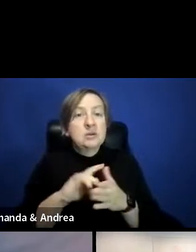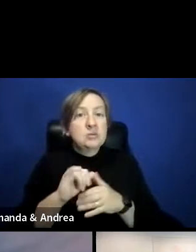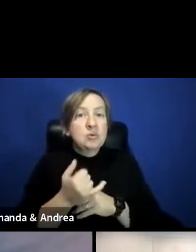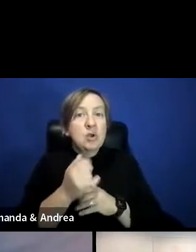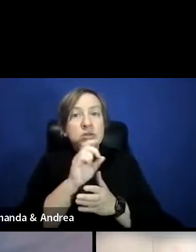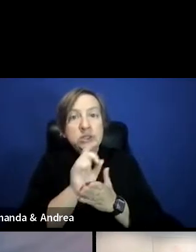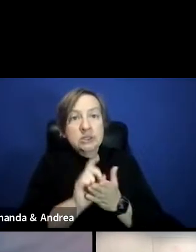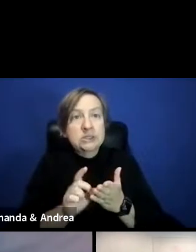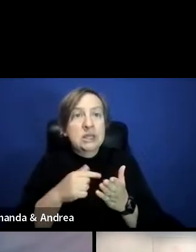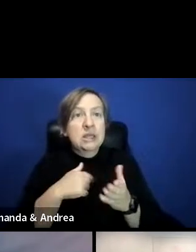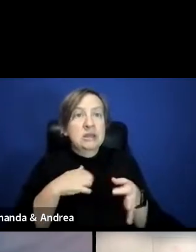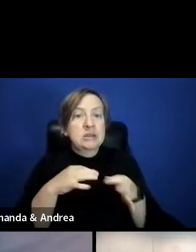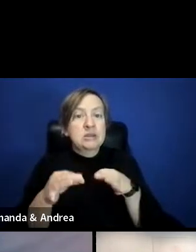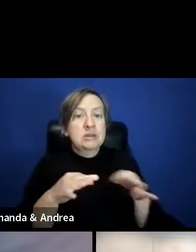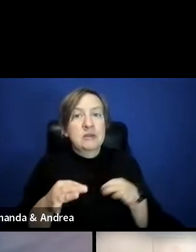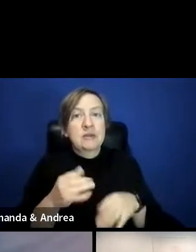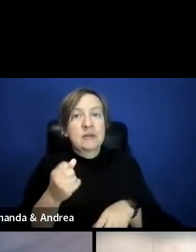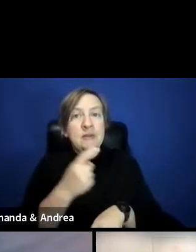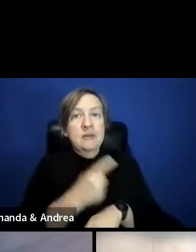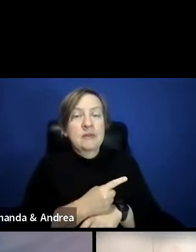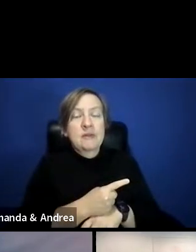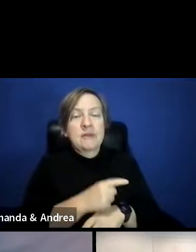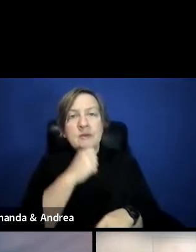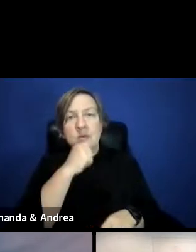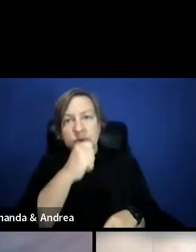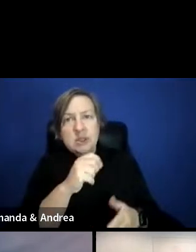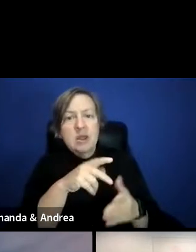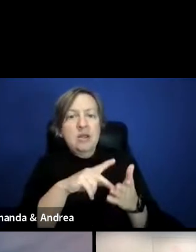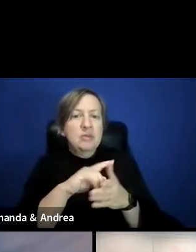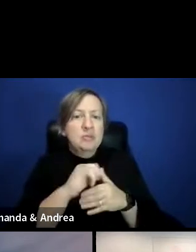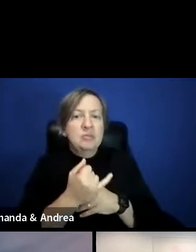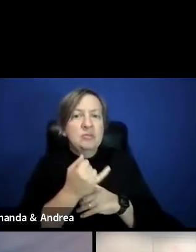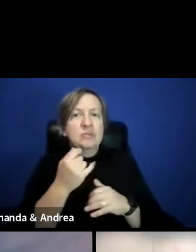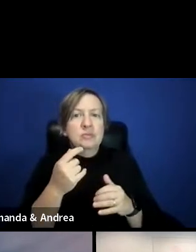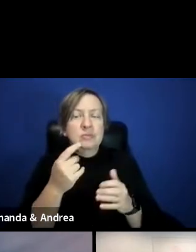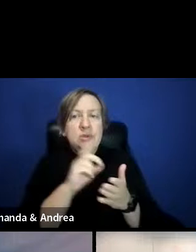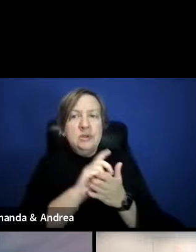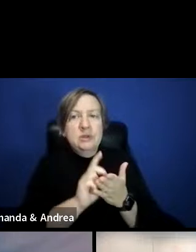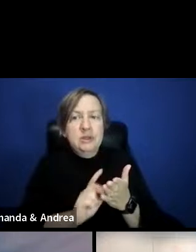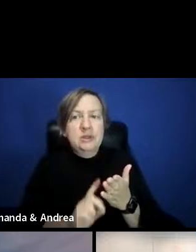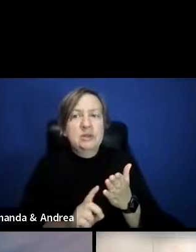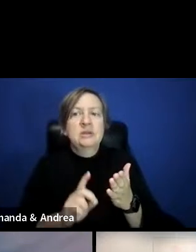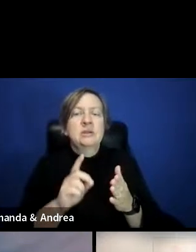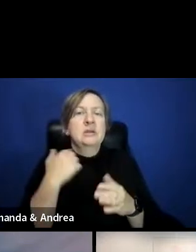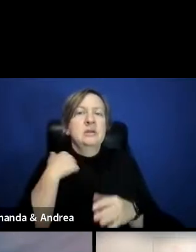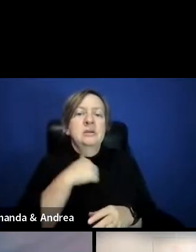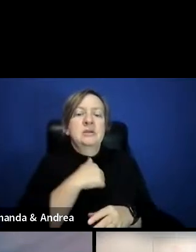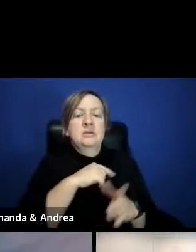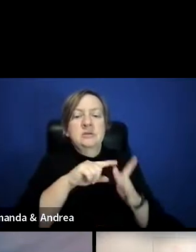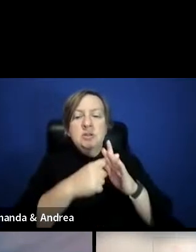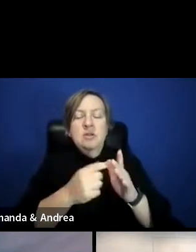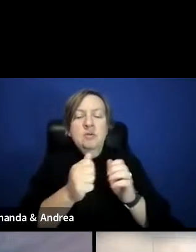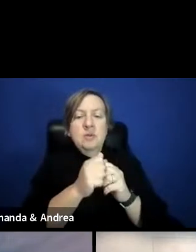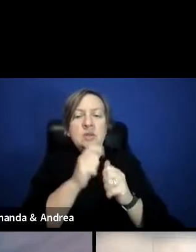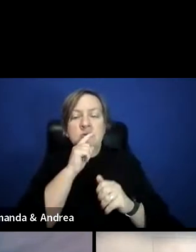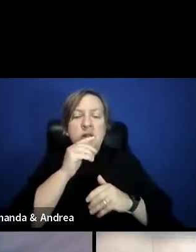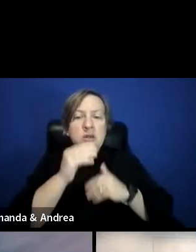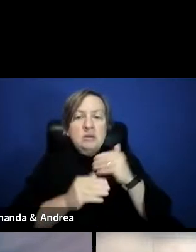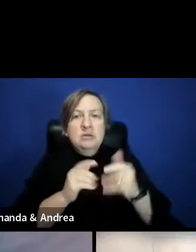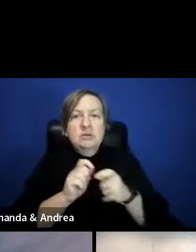I'm describing here today was not the project design that we started with. And it really evolved through an